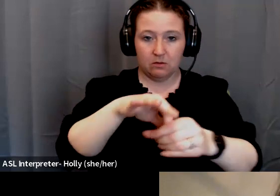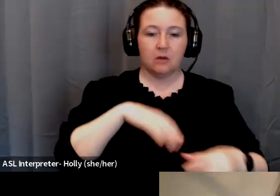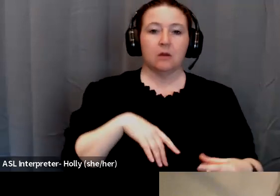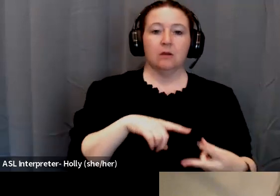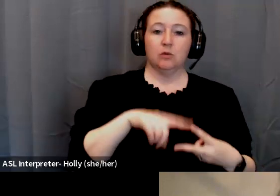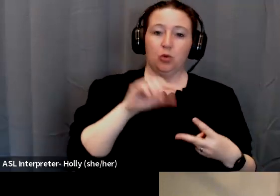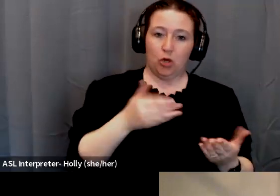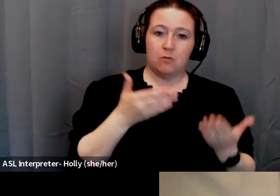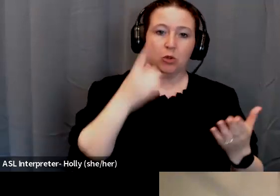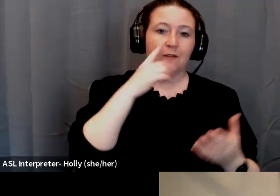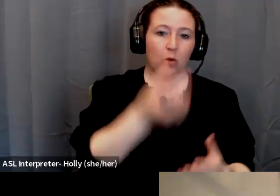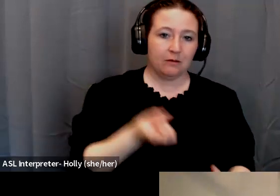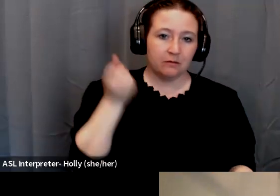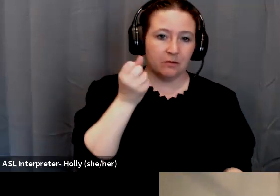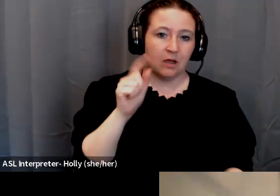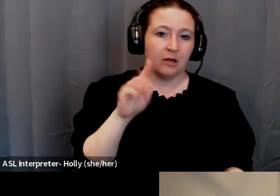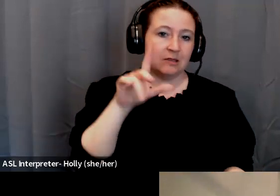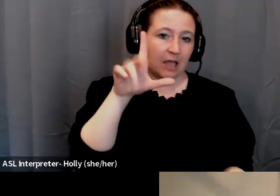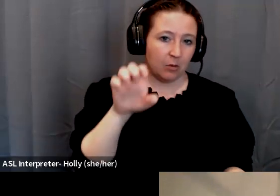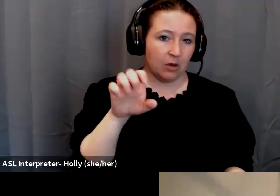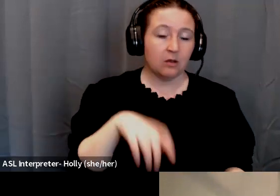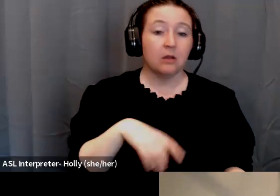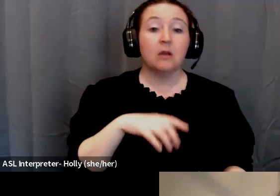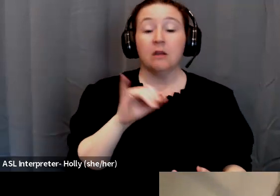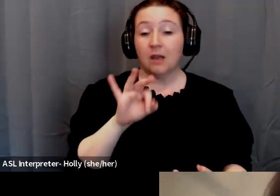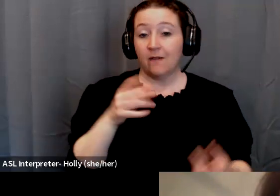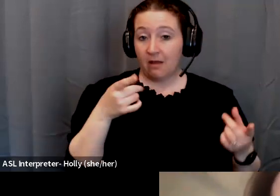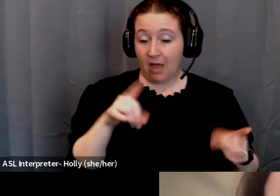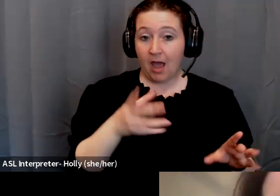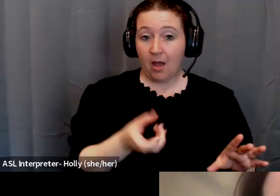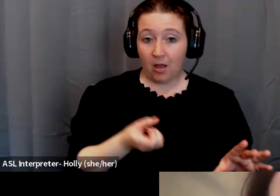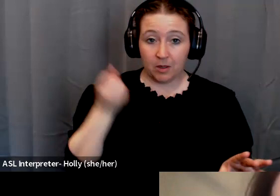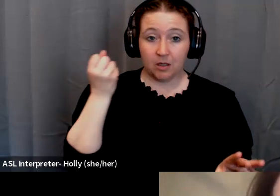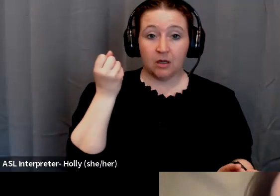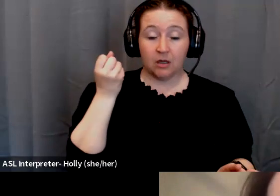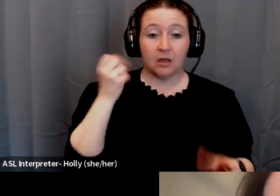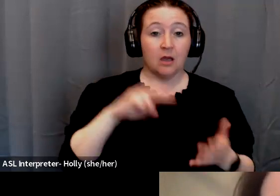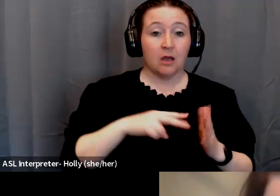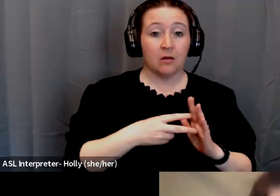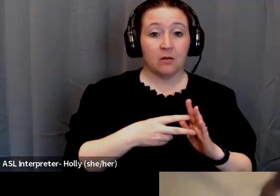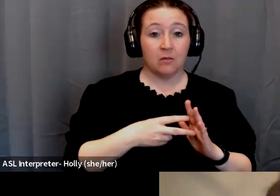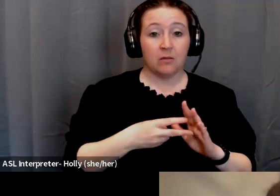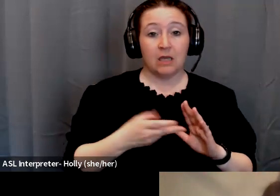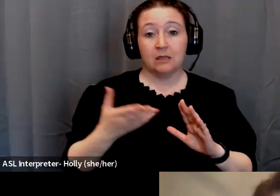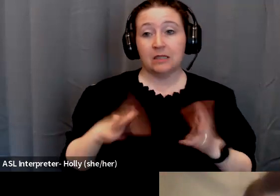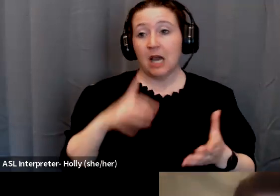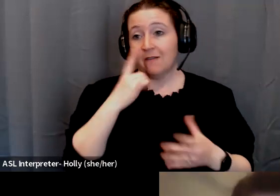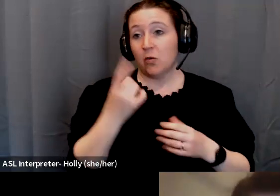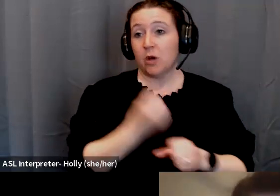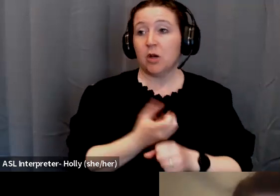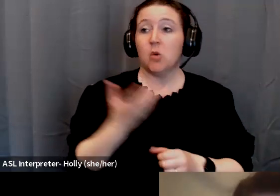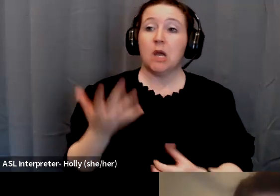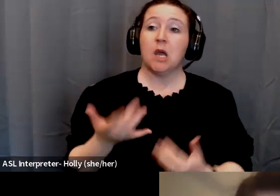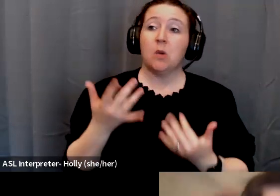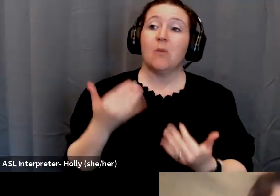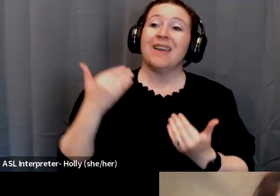be a motion to table. When things are tabled at assembly, it does not mean that they die for a year and they're just waiting out there until your